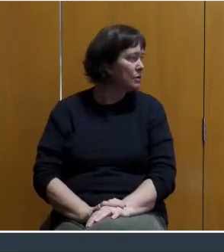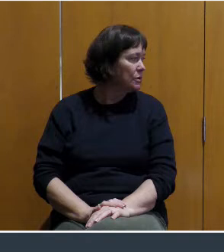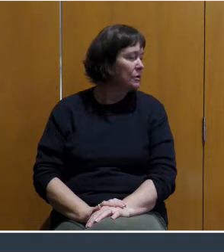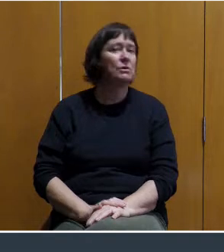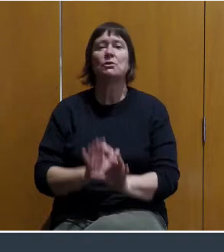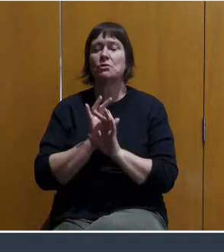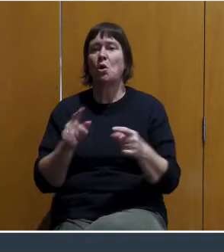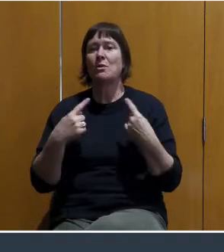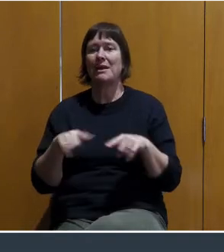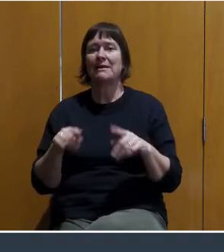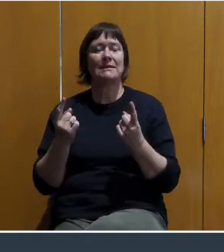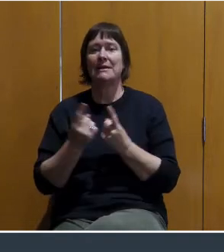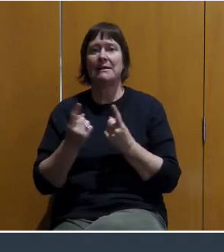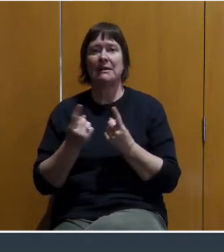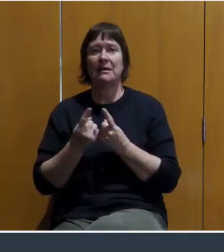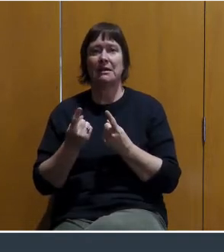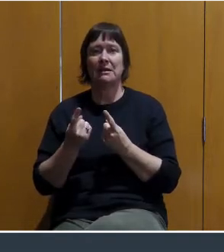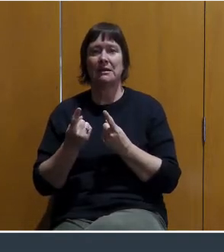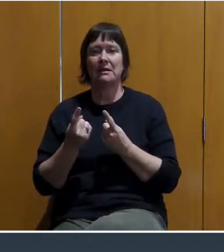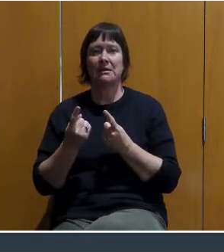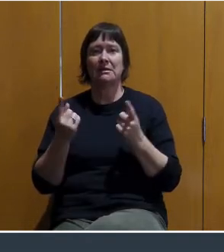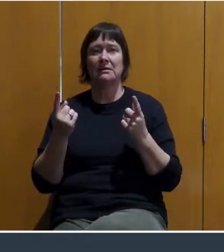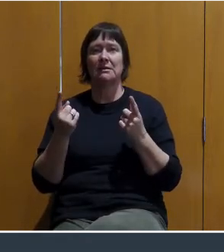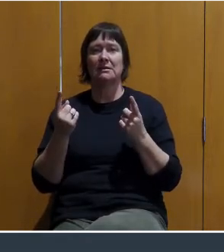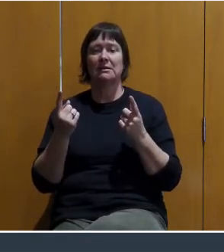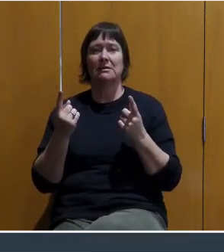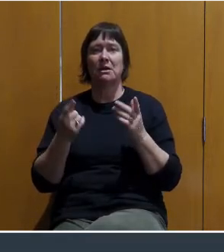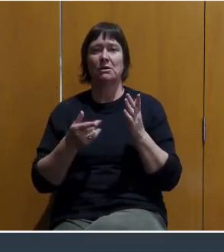let anything else go the way of the moa.